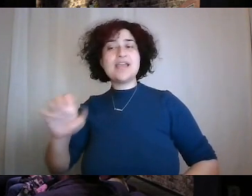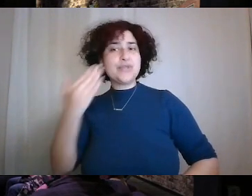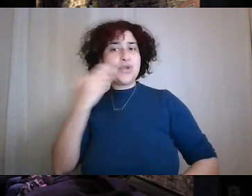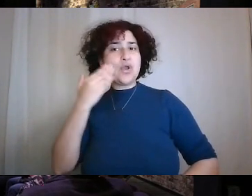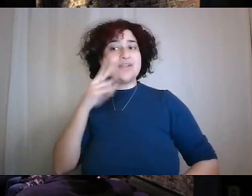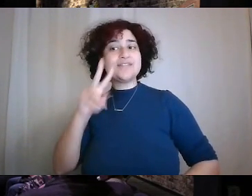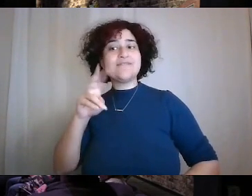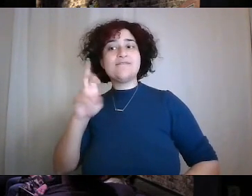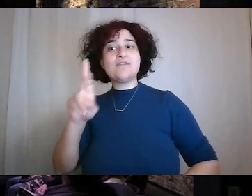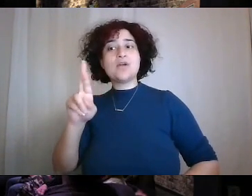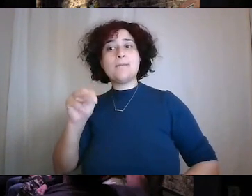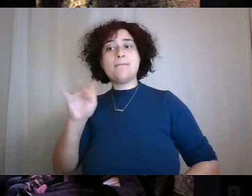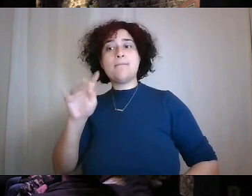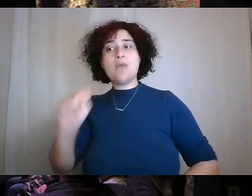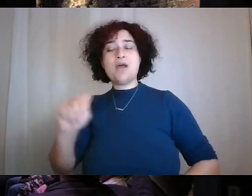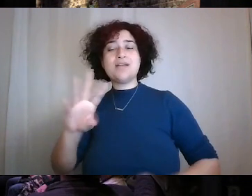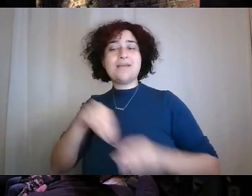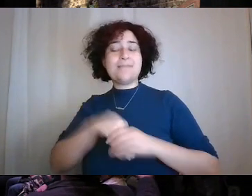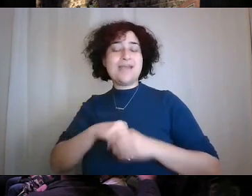Vermont.